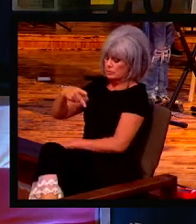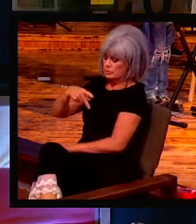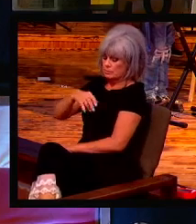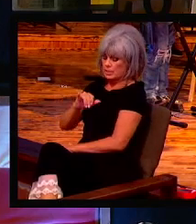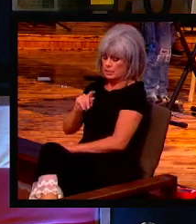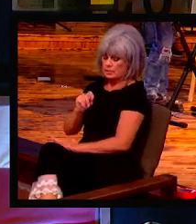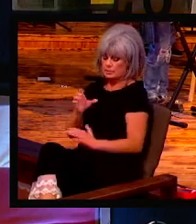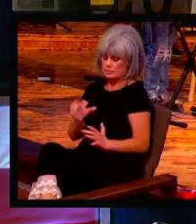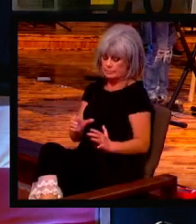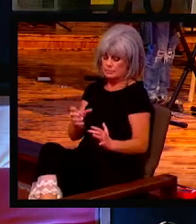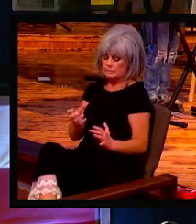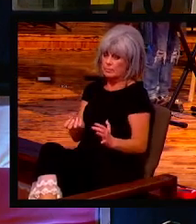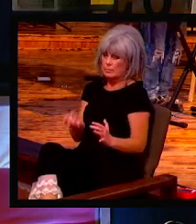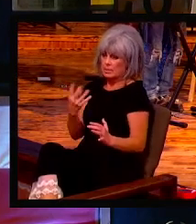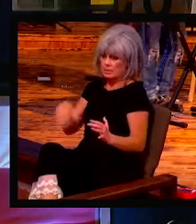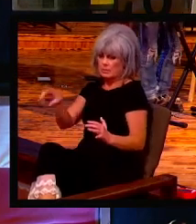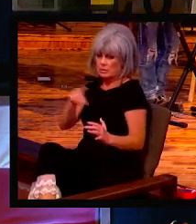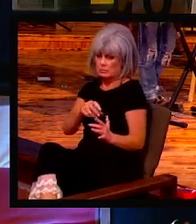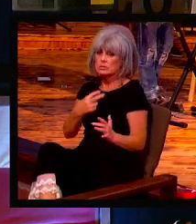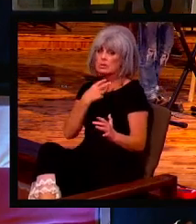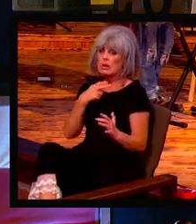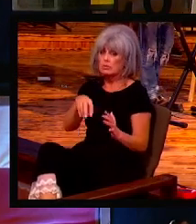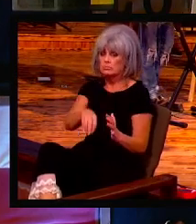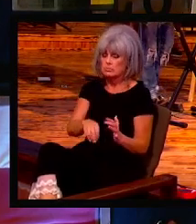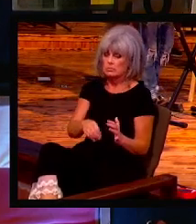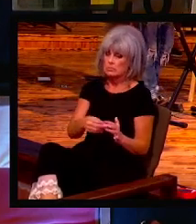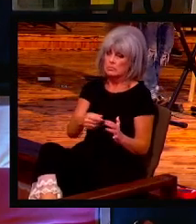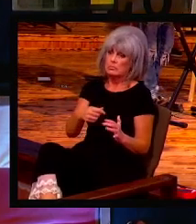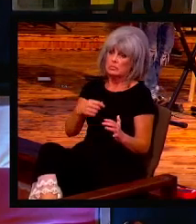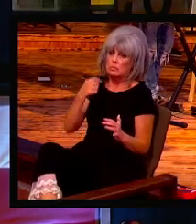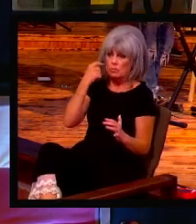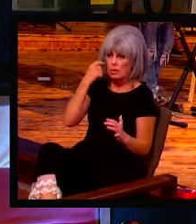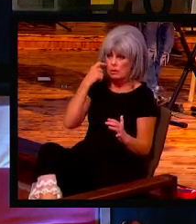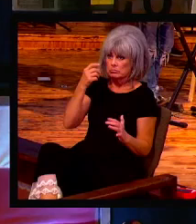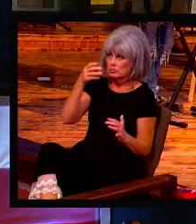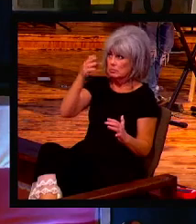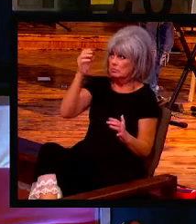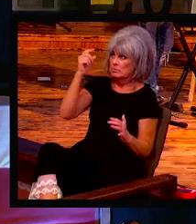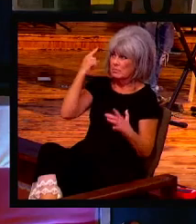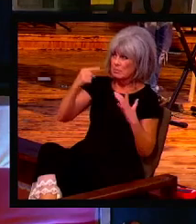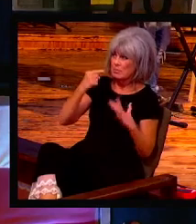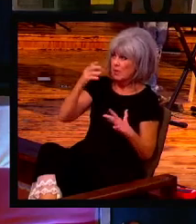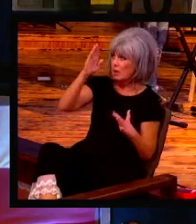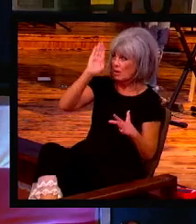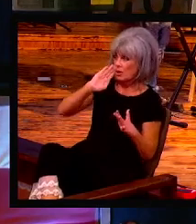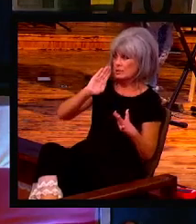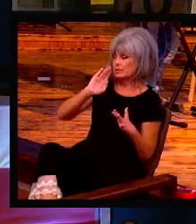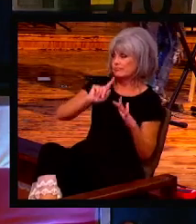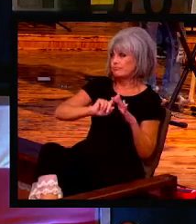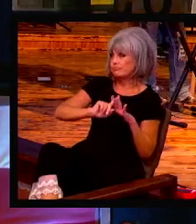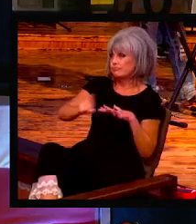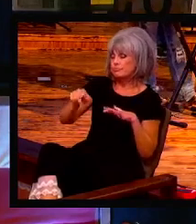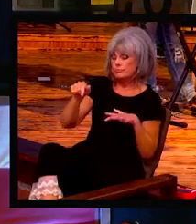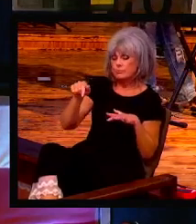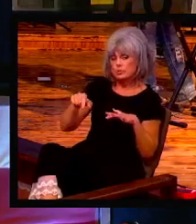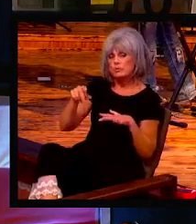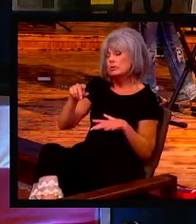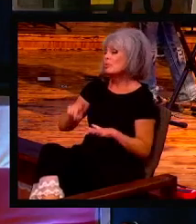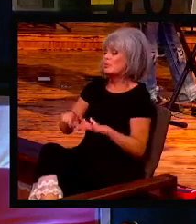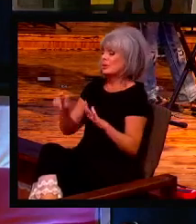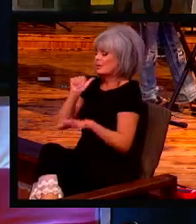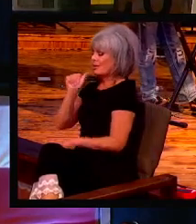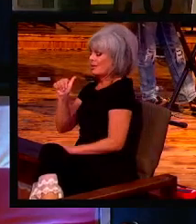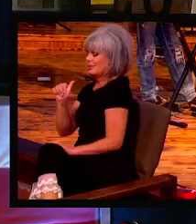there's a pit that many of you have been stuck in. And you thought God had deserted you, but he hasn't. He's actually in the pit with